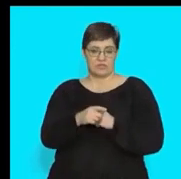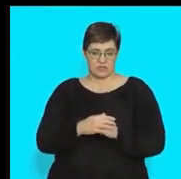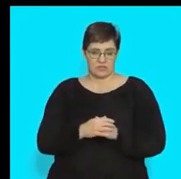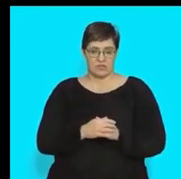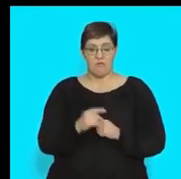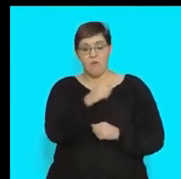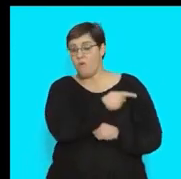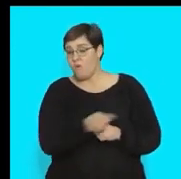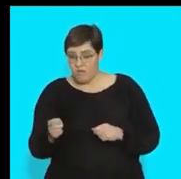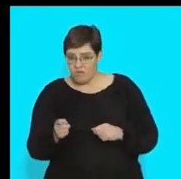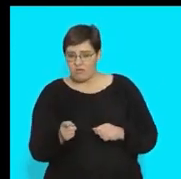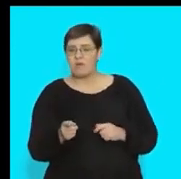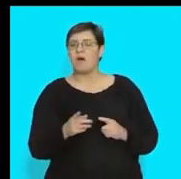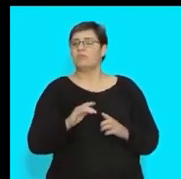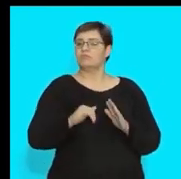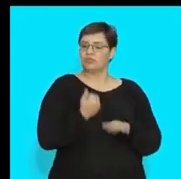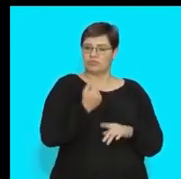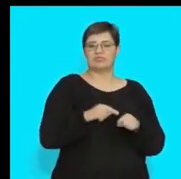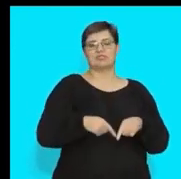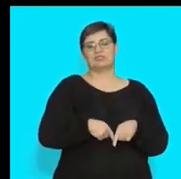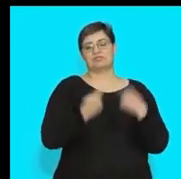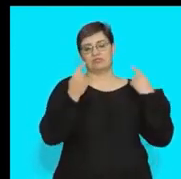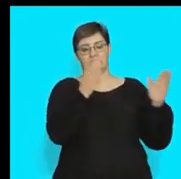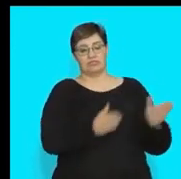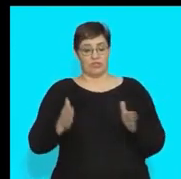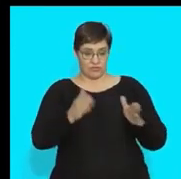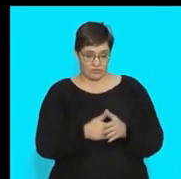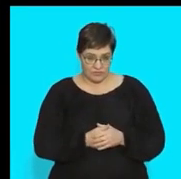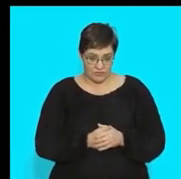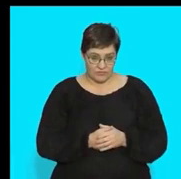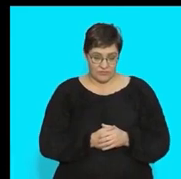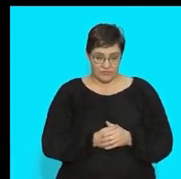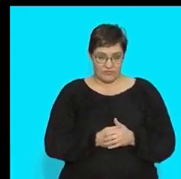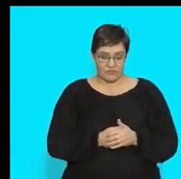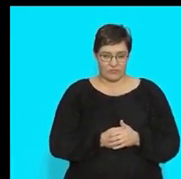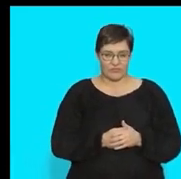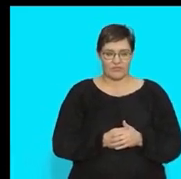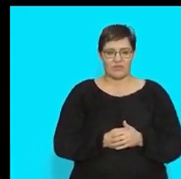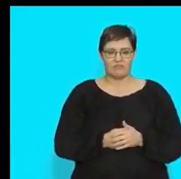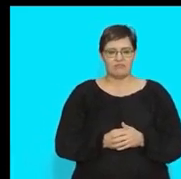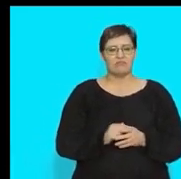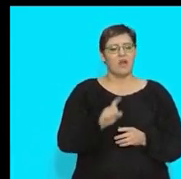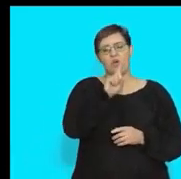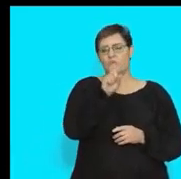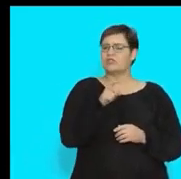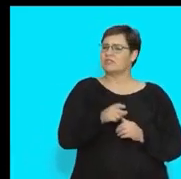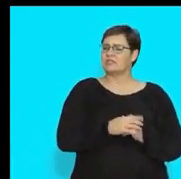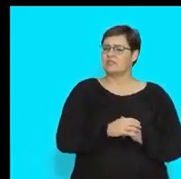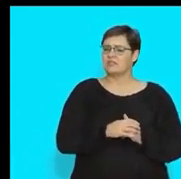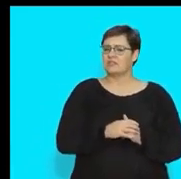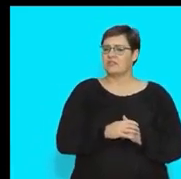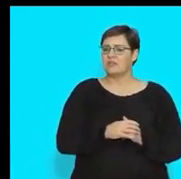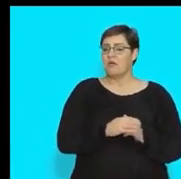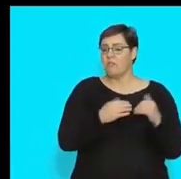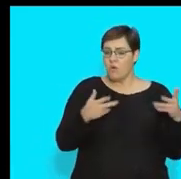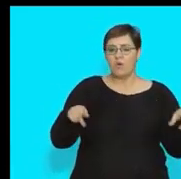transporting. All my tissues, but just in a different arrangement. Okay, guys, here's a question. And this